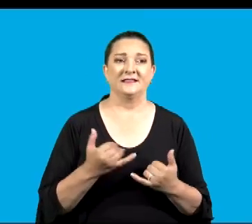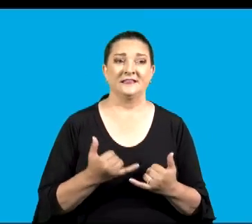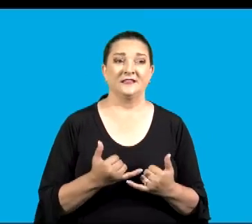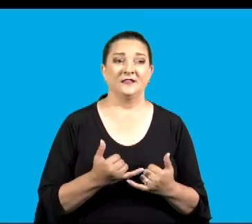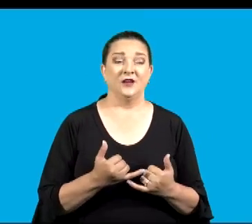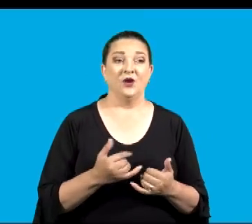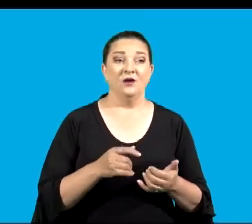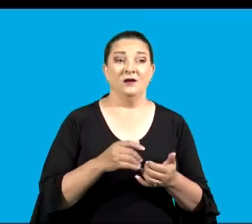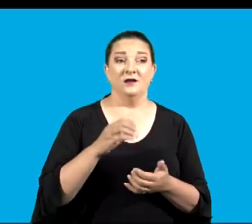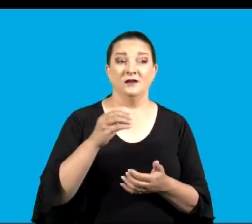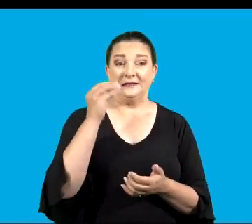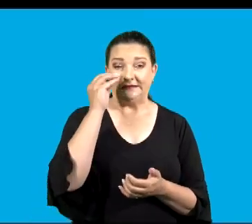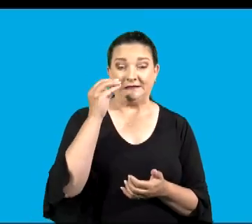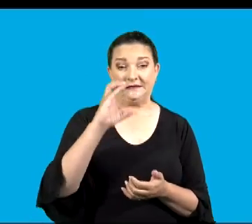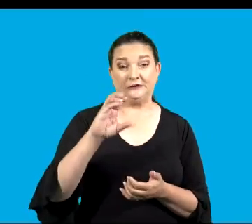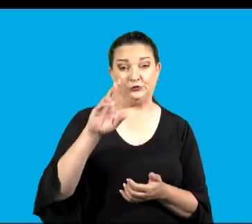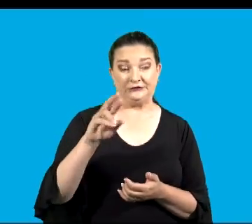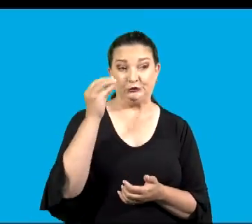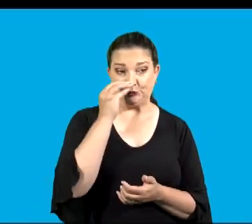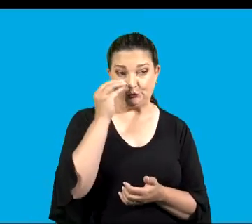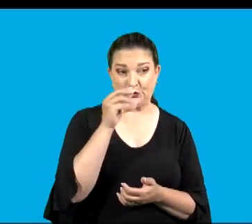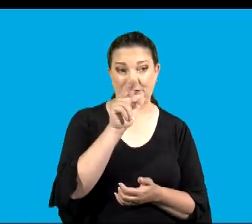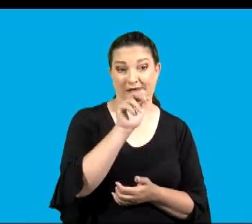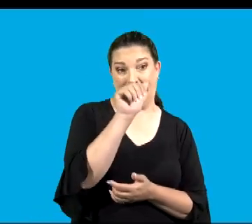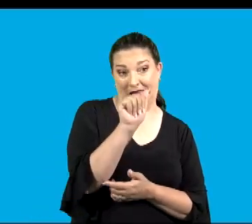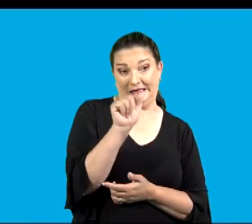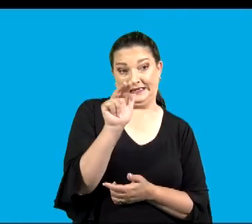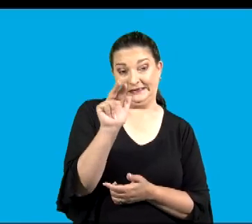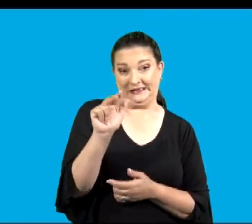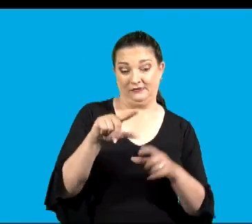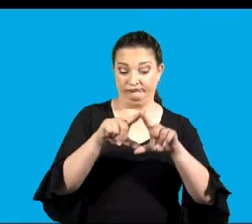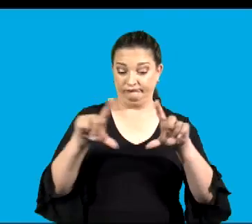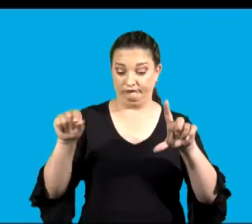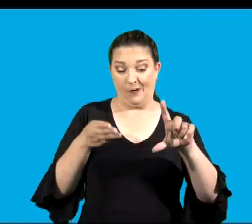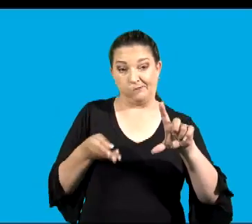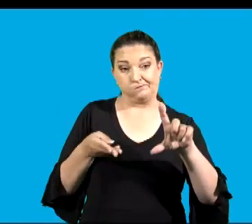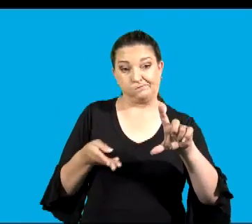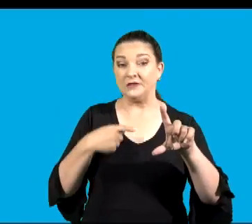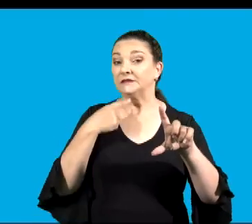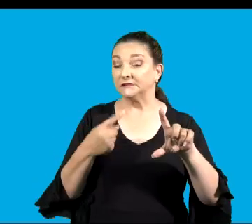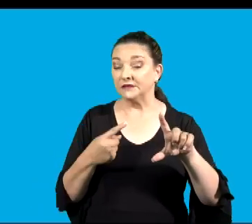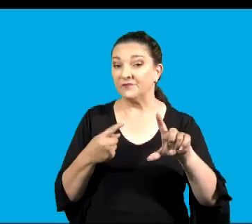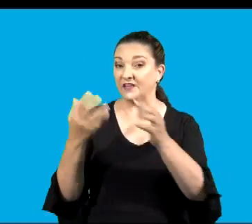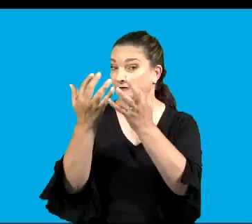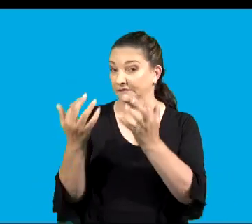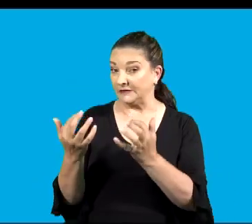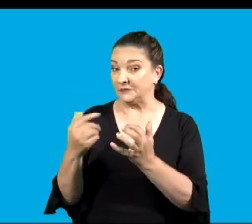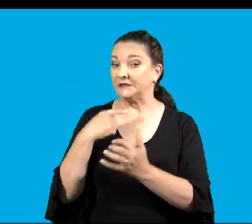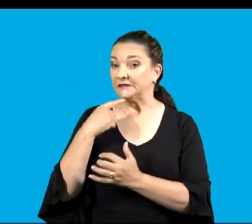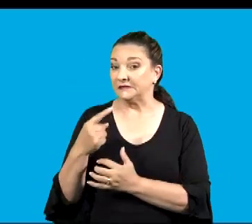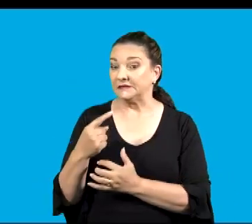Credit note A88, which is this one here. On the